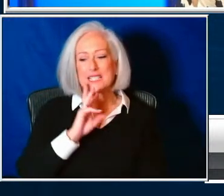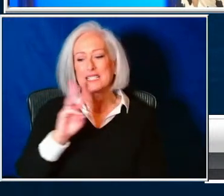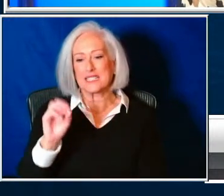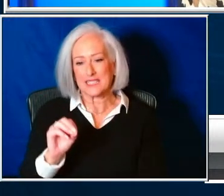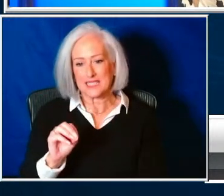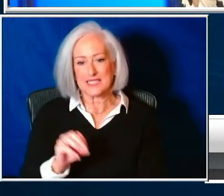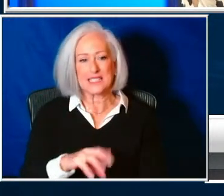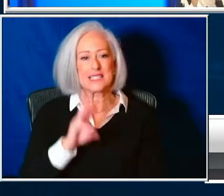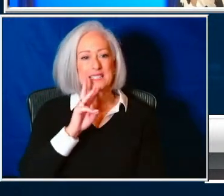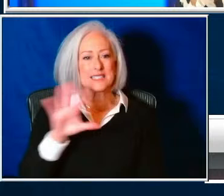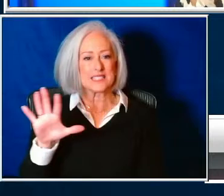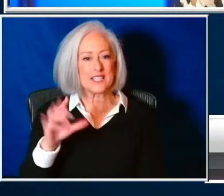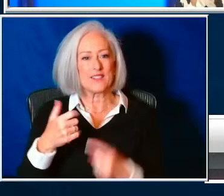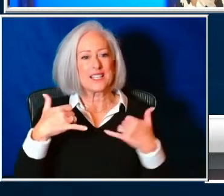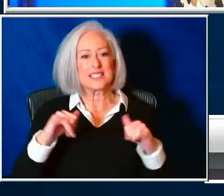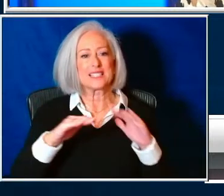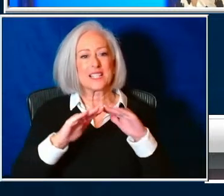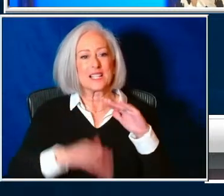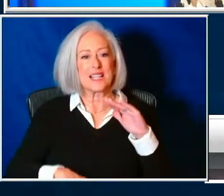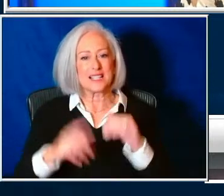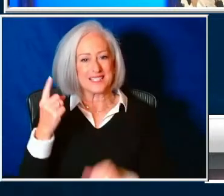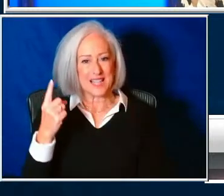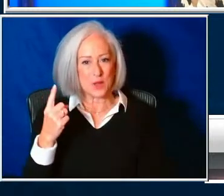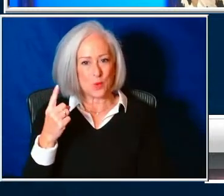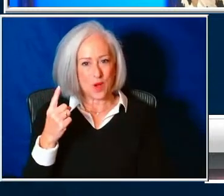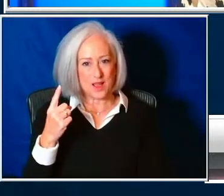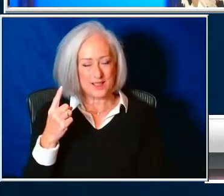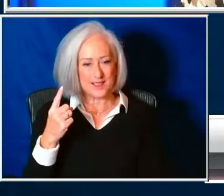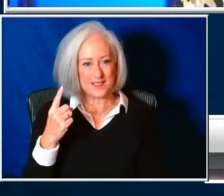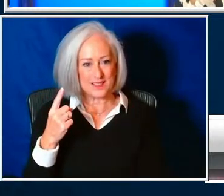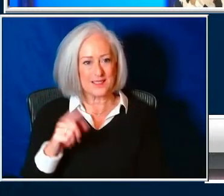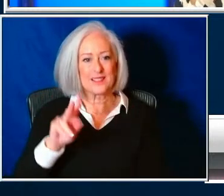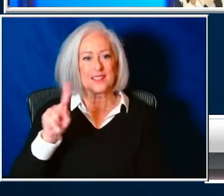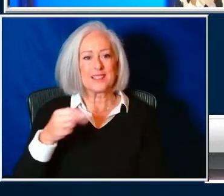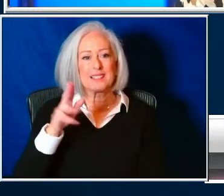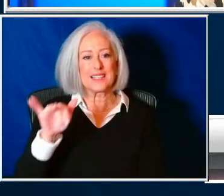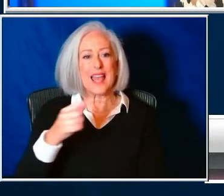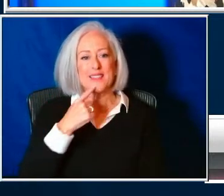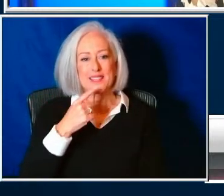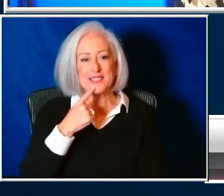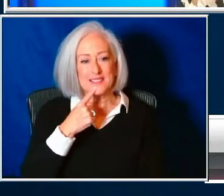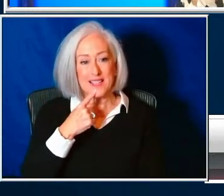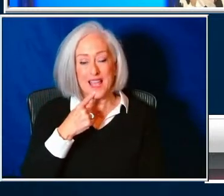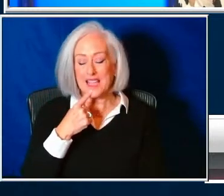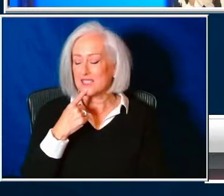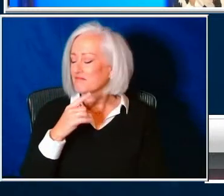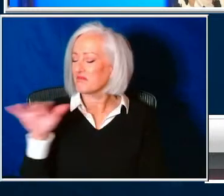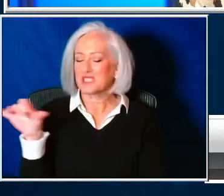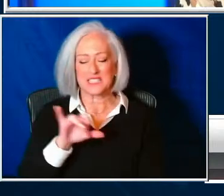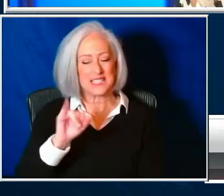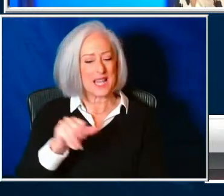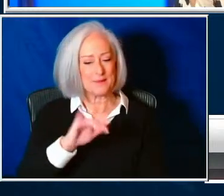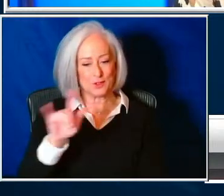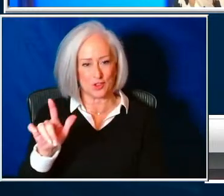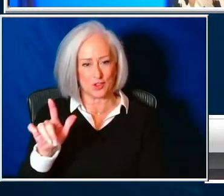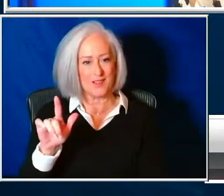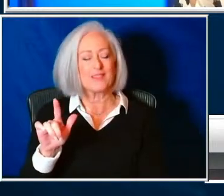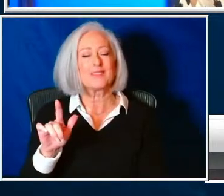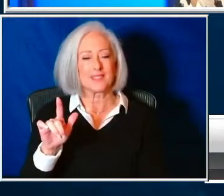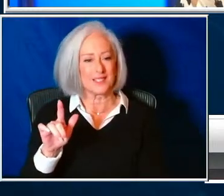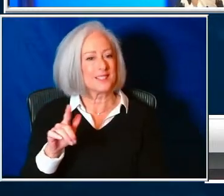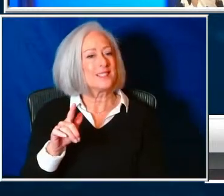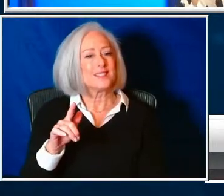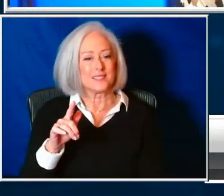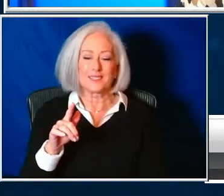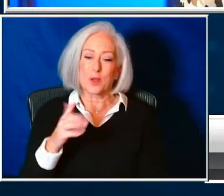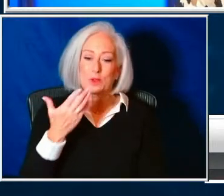than a 1. And Kathy said, odds were against me too, Jill, but still a 0 for her.